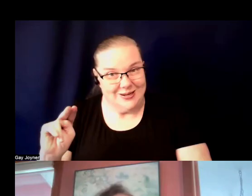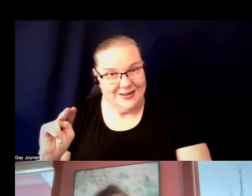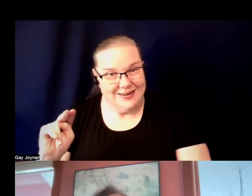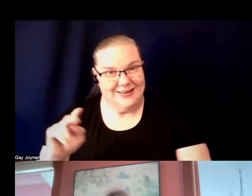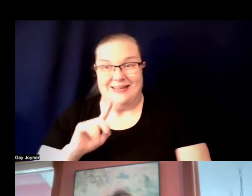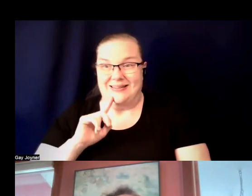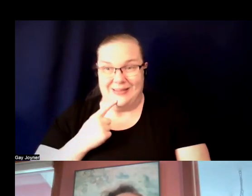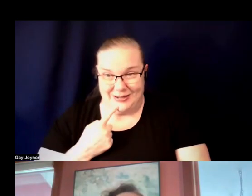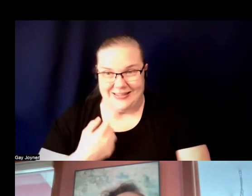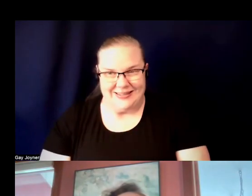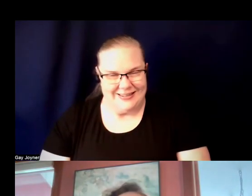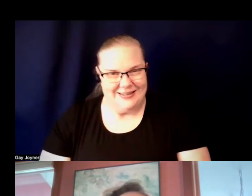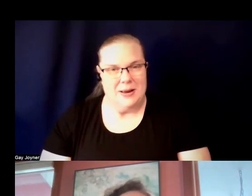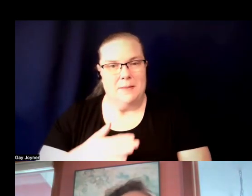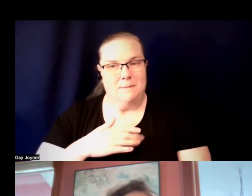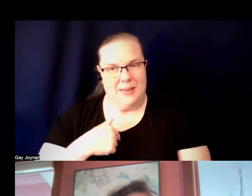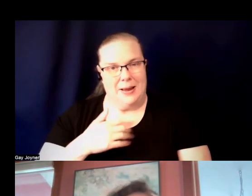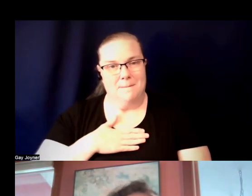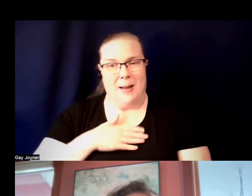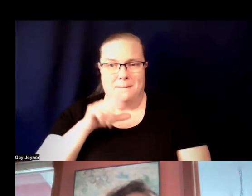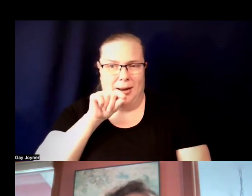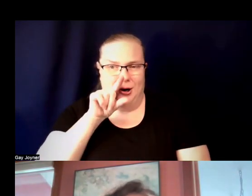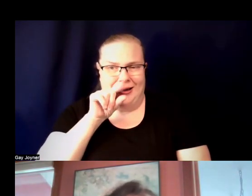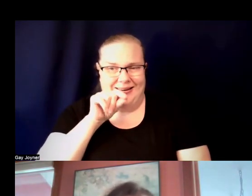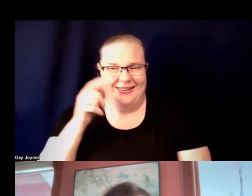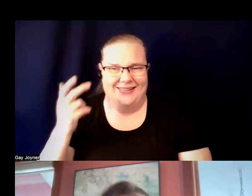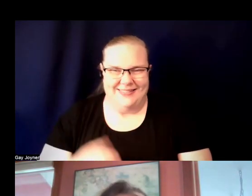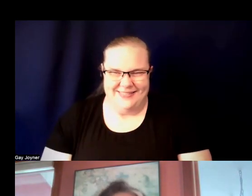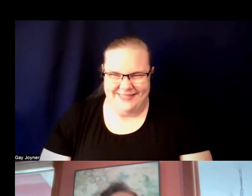Seriously. Mm. Me and my parakeet.